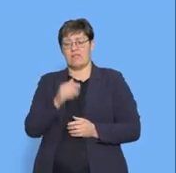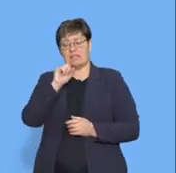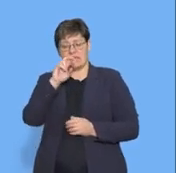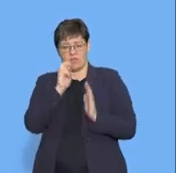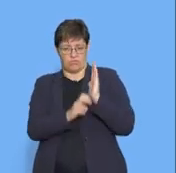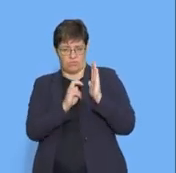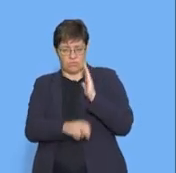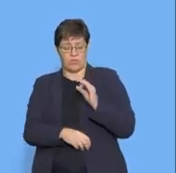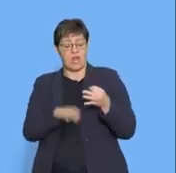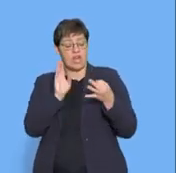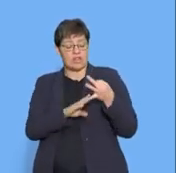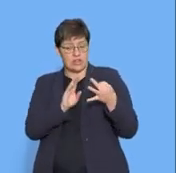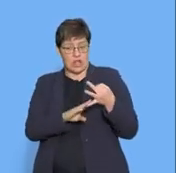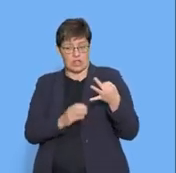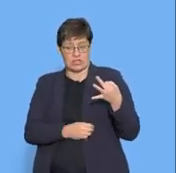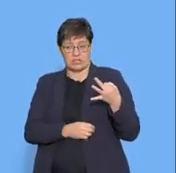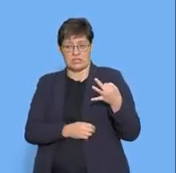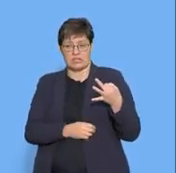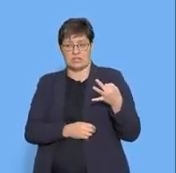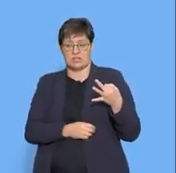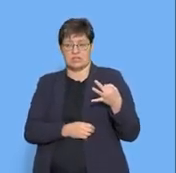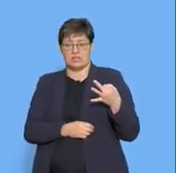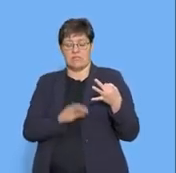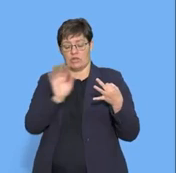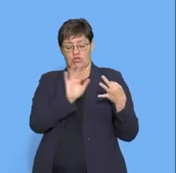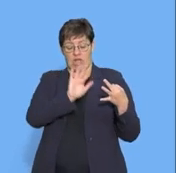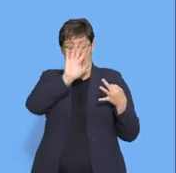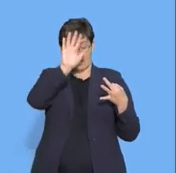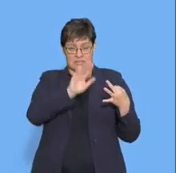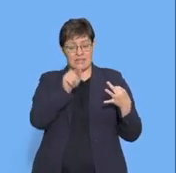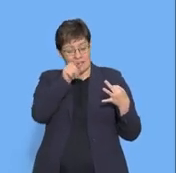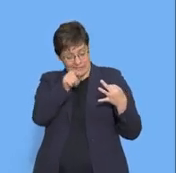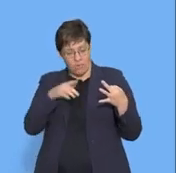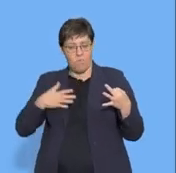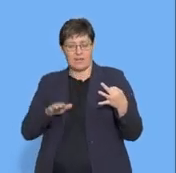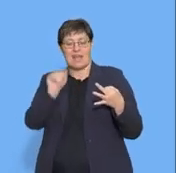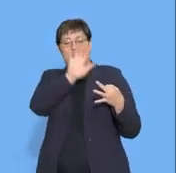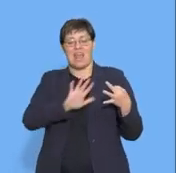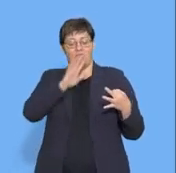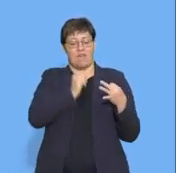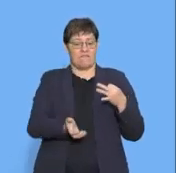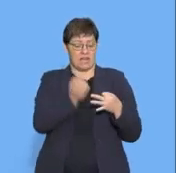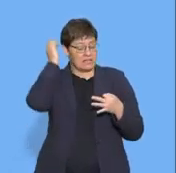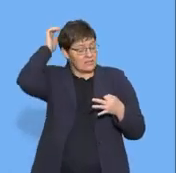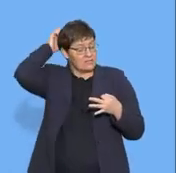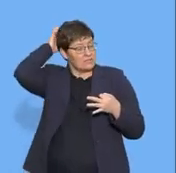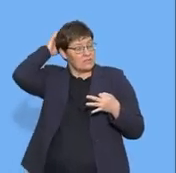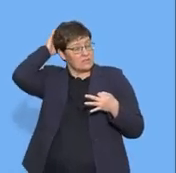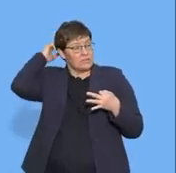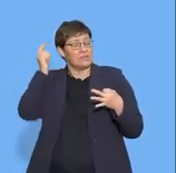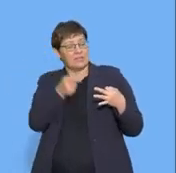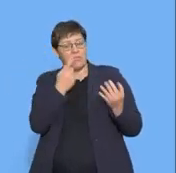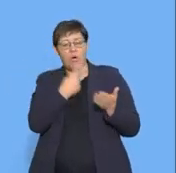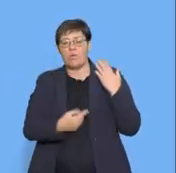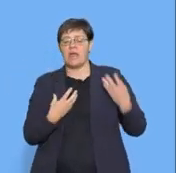if we are using that triangle. The third triangle we have is this shaded triangle, and that's what they want us to find the area of.